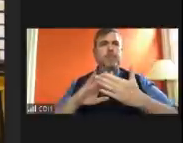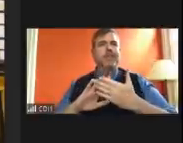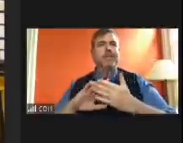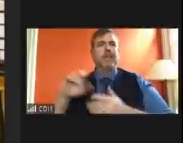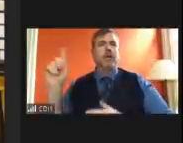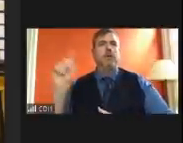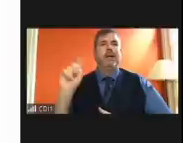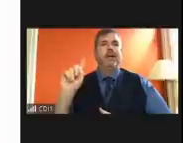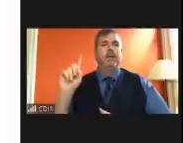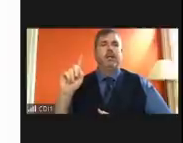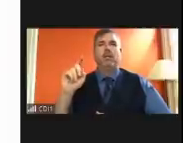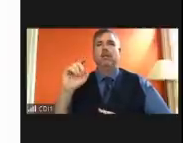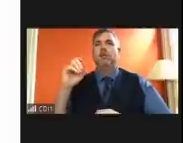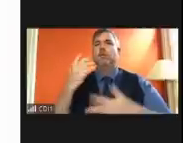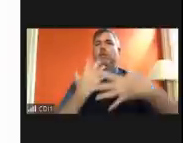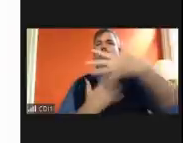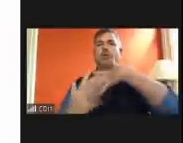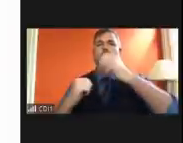slide.